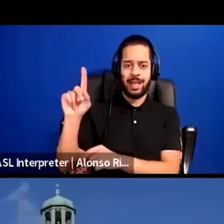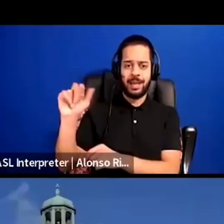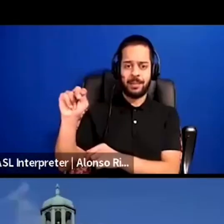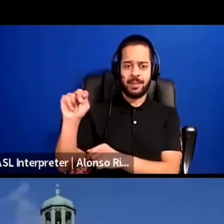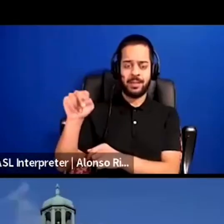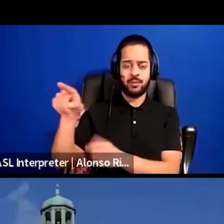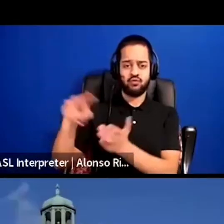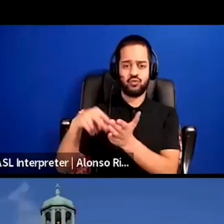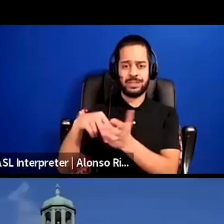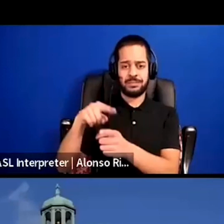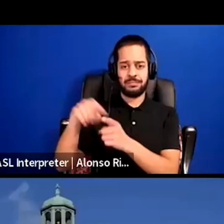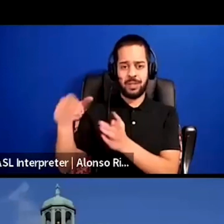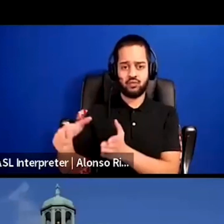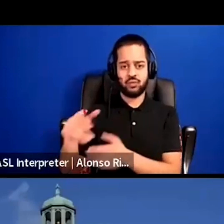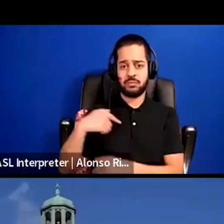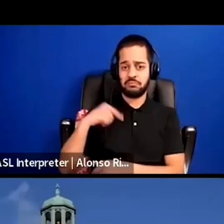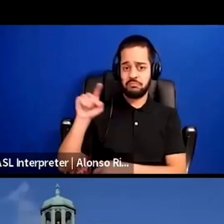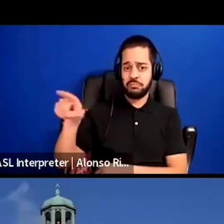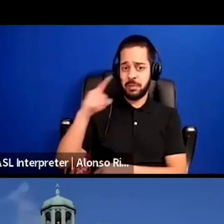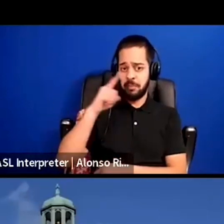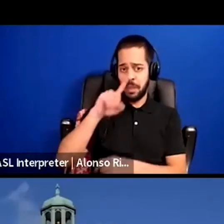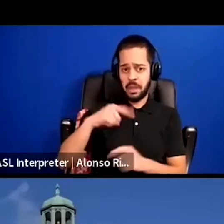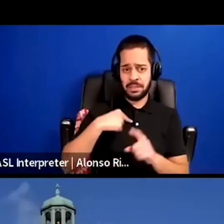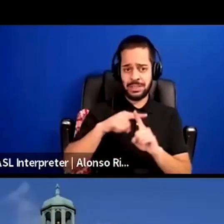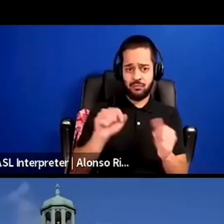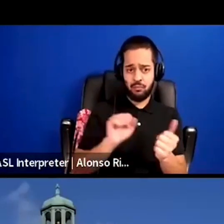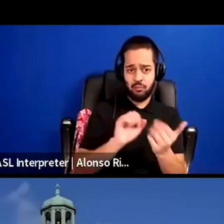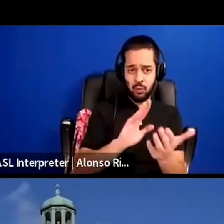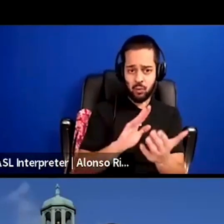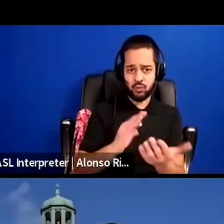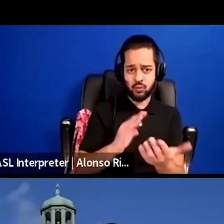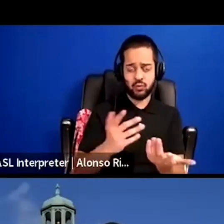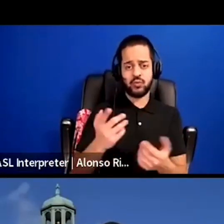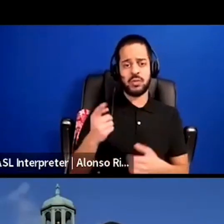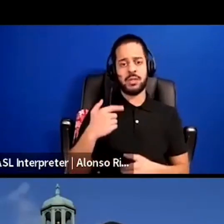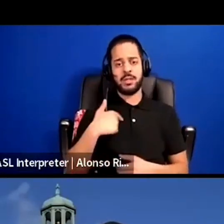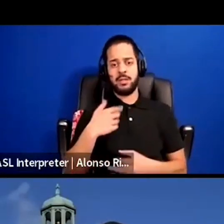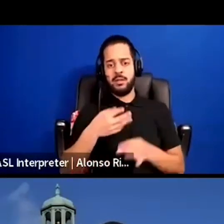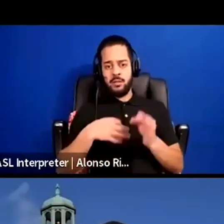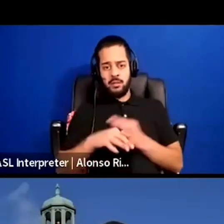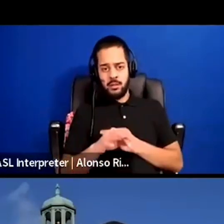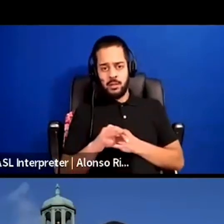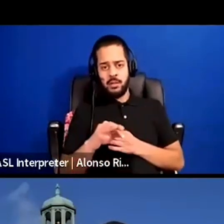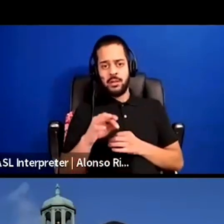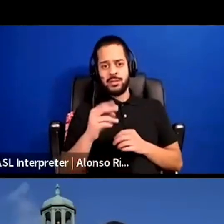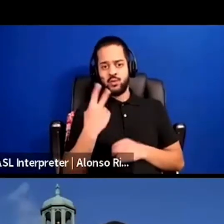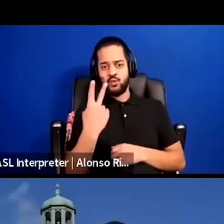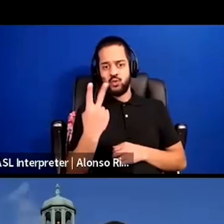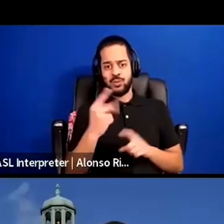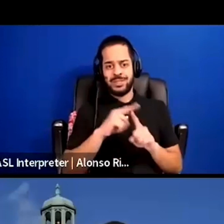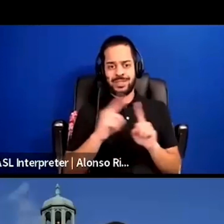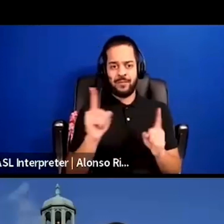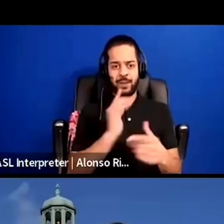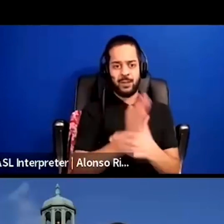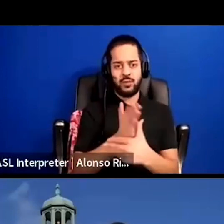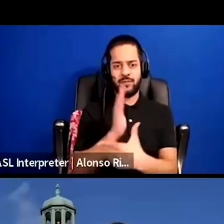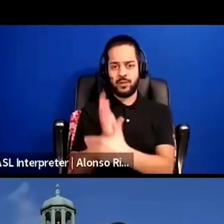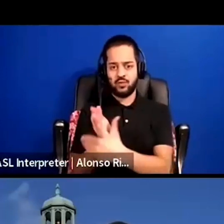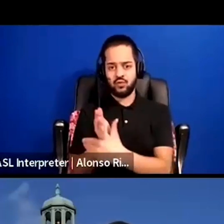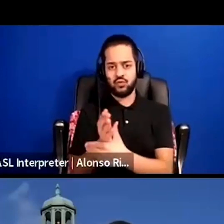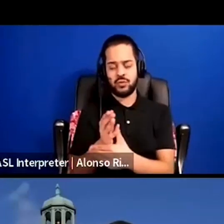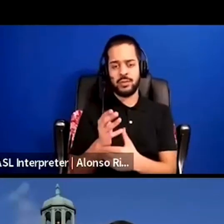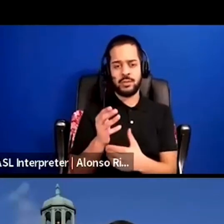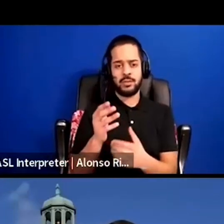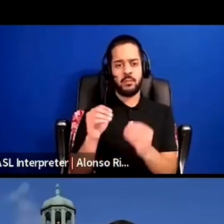could think outside the box. So I had to think outside the box and do a combination of 2 different interventions and bring it down to a level,